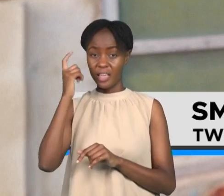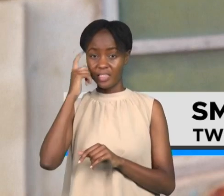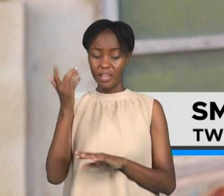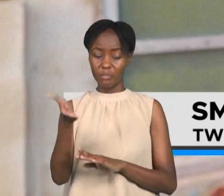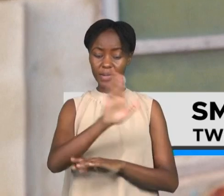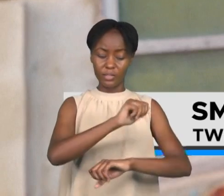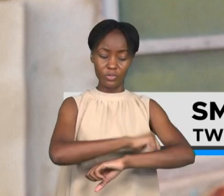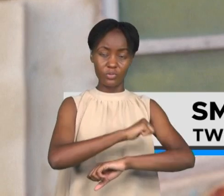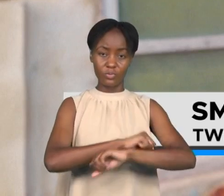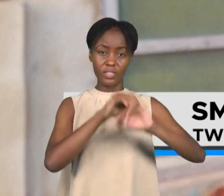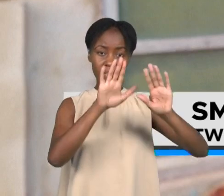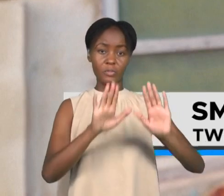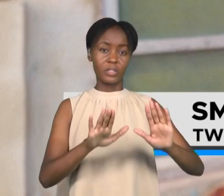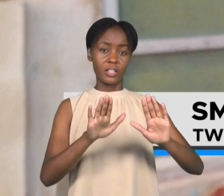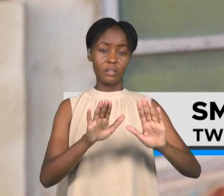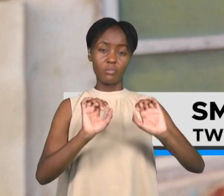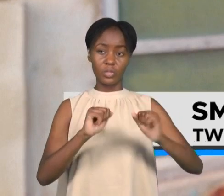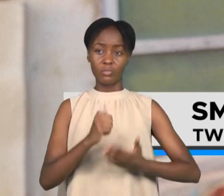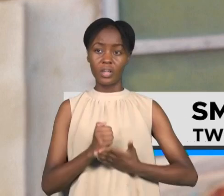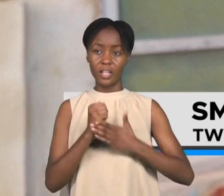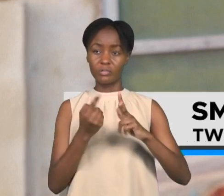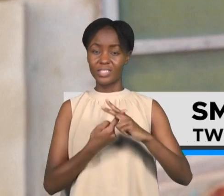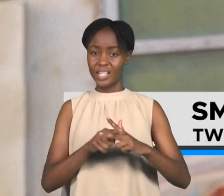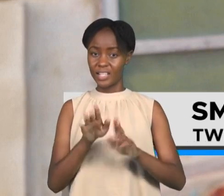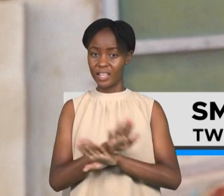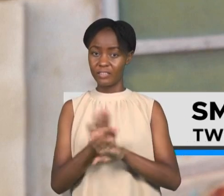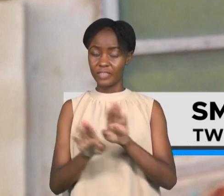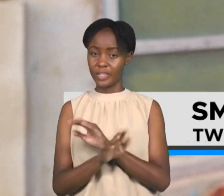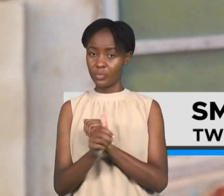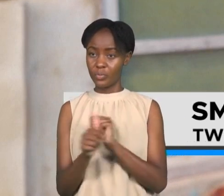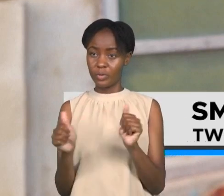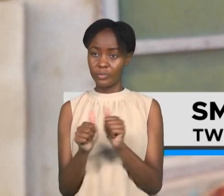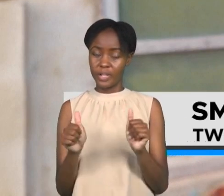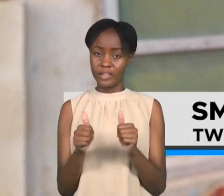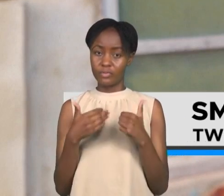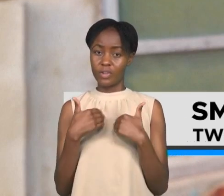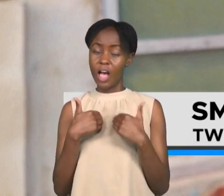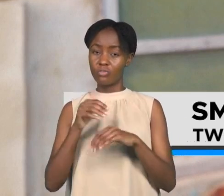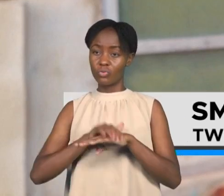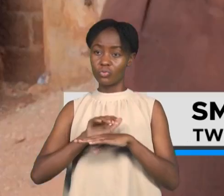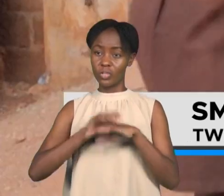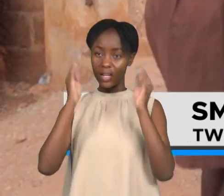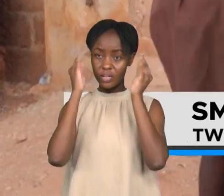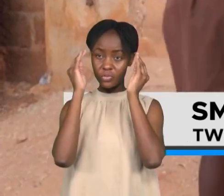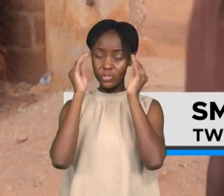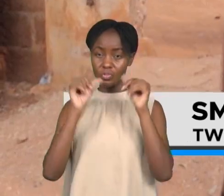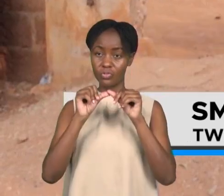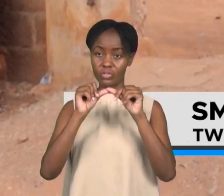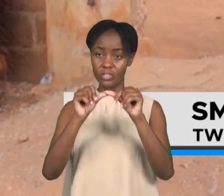to allow us to restart everything and we are going to get our academic life back on track.